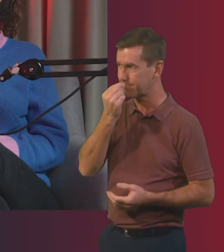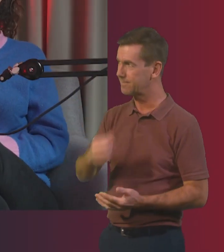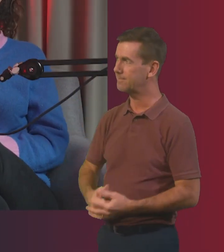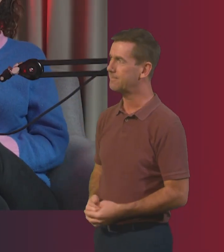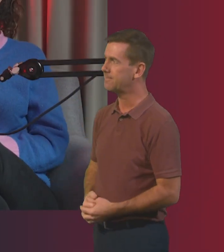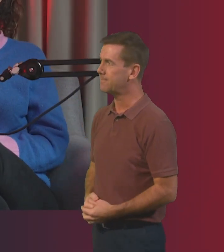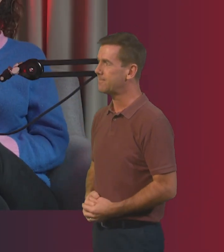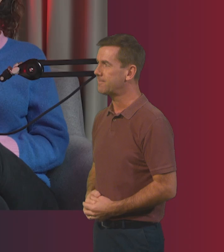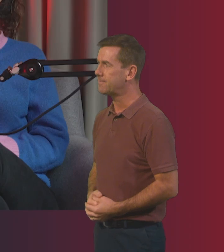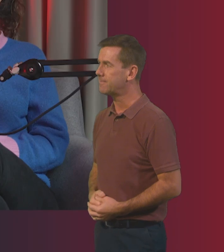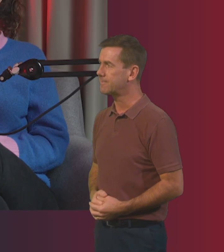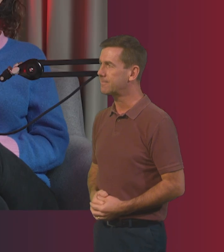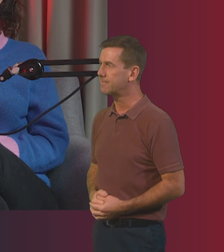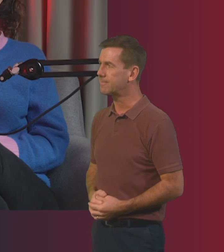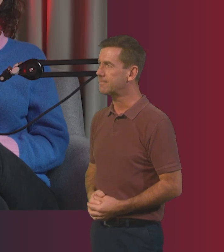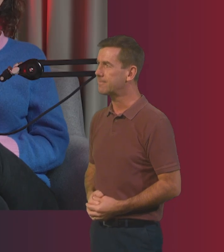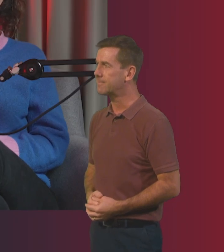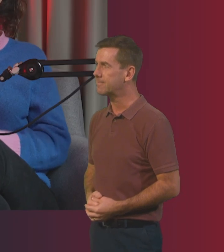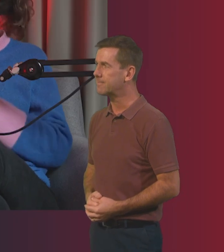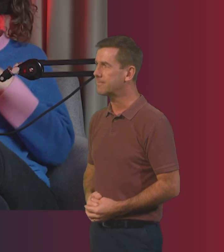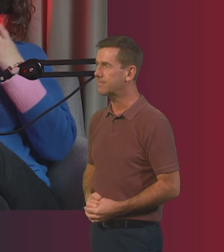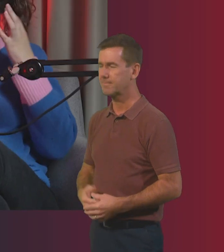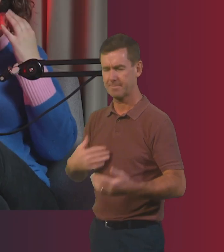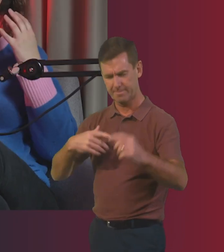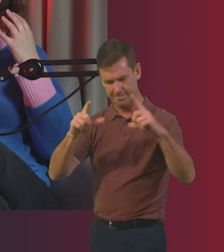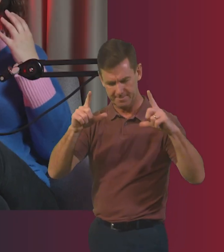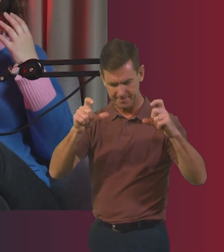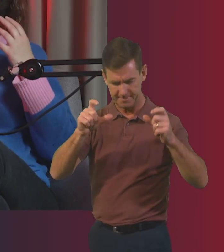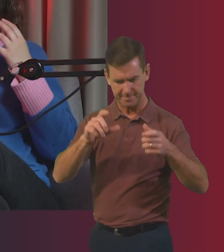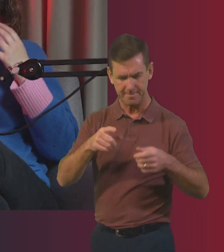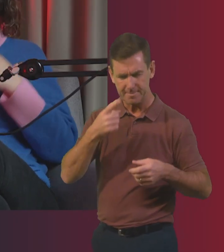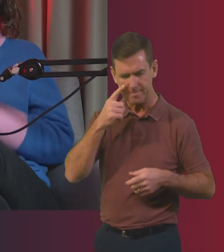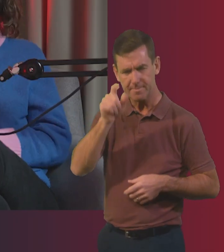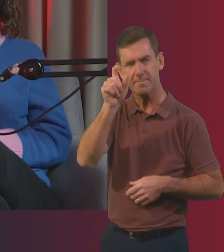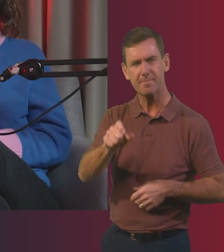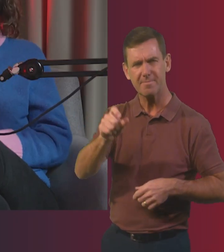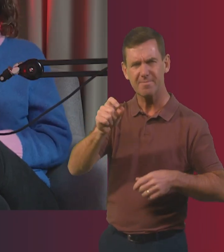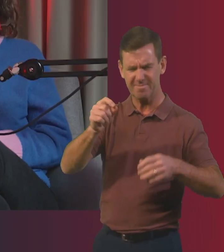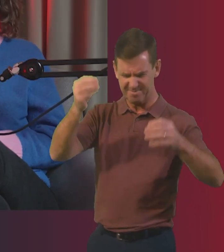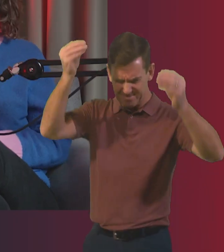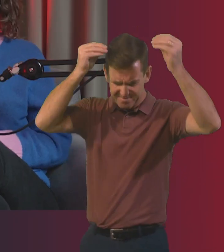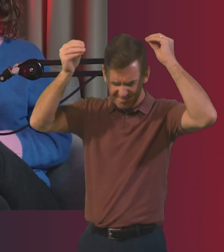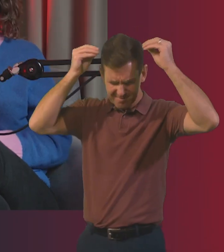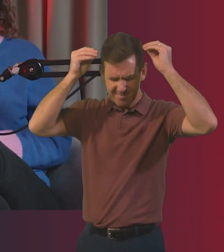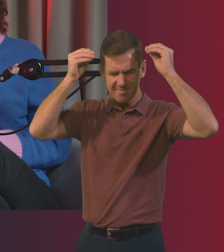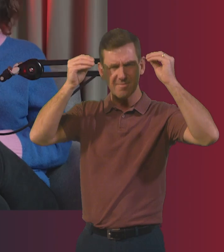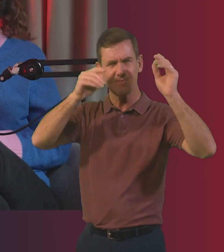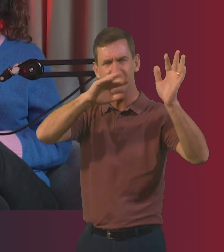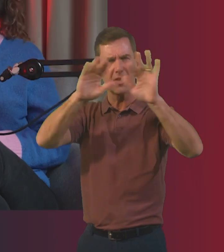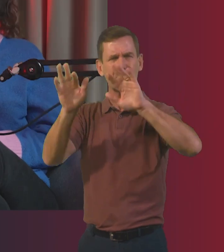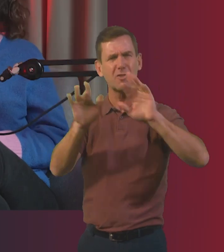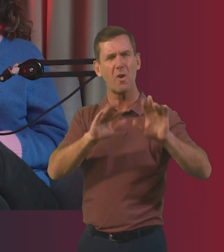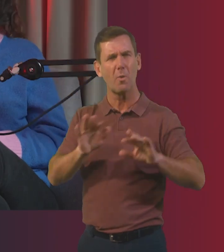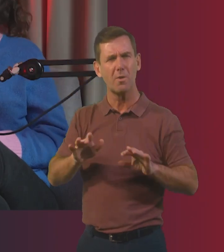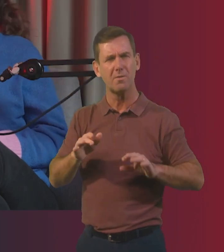And there's a photo of someone coming in and they've got like stuff in their hair. And I was like, was it snowing that Christmas? Because I had it in